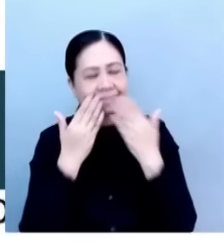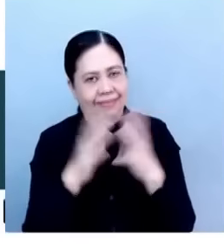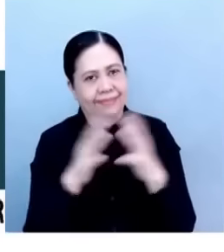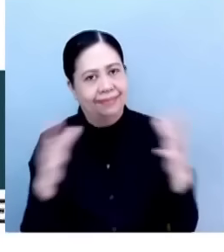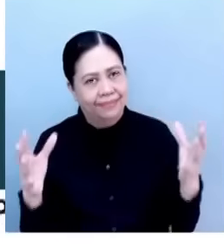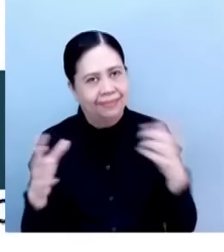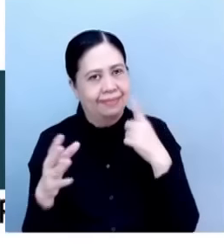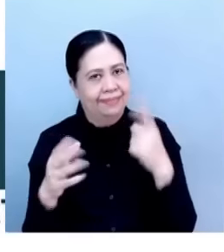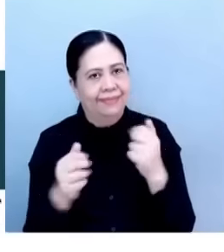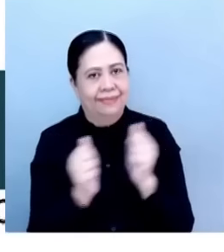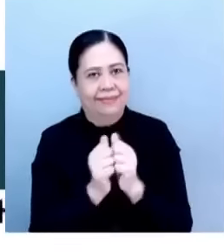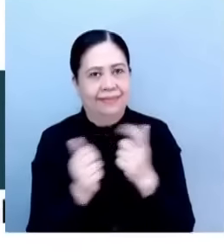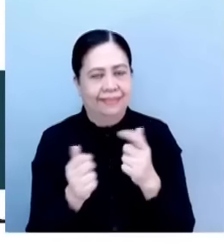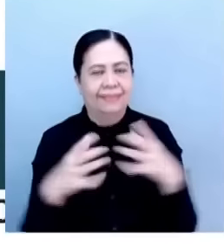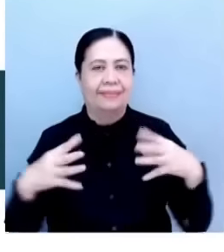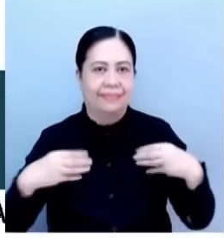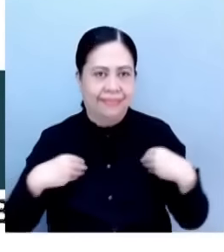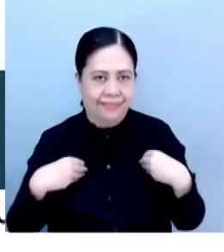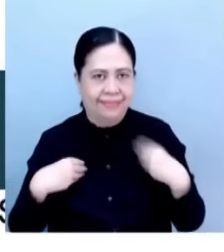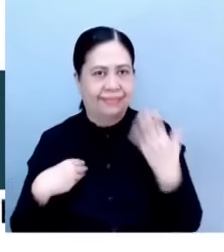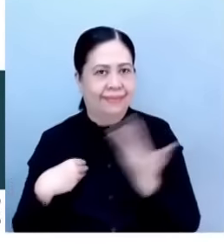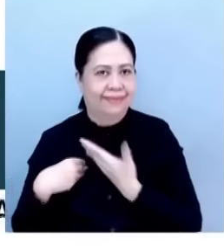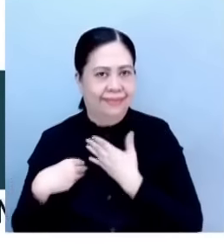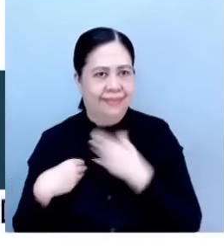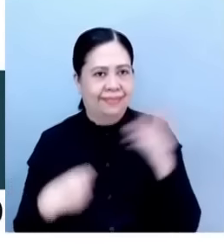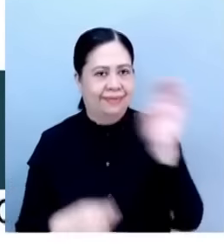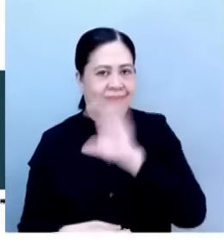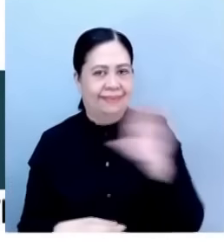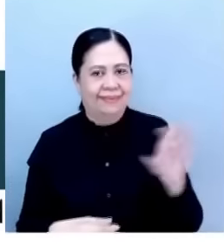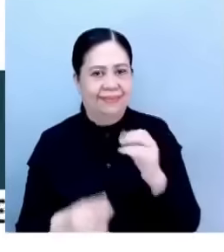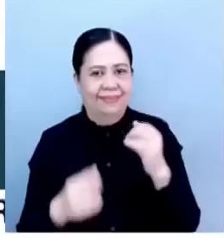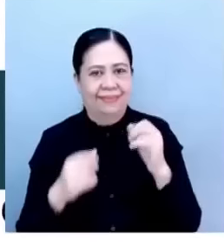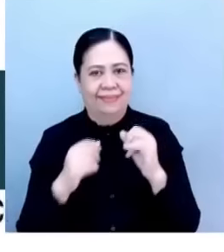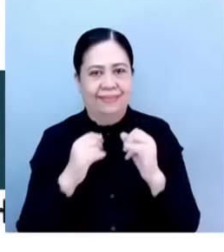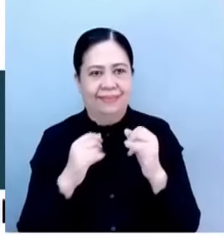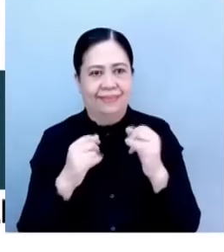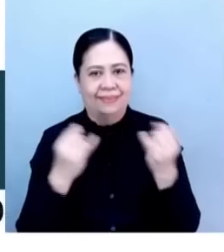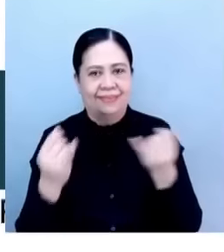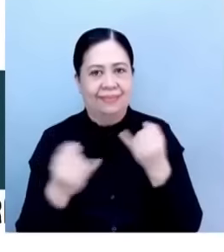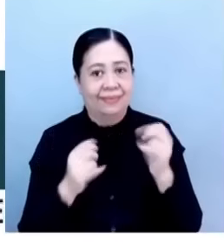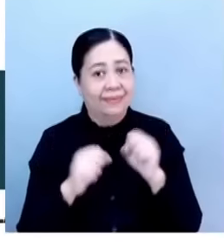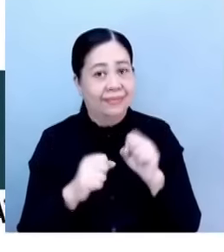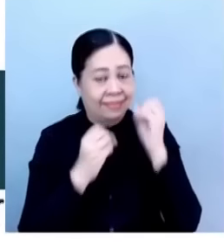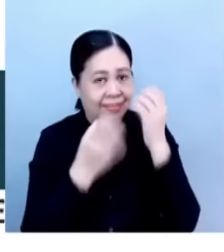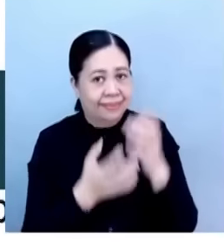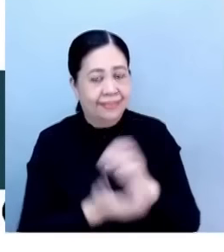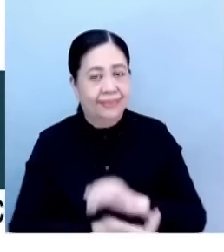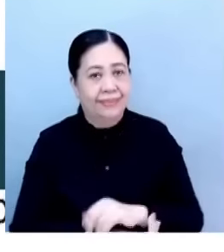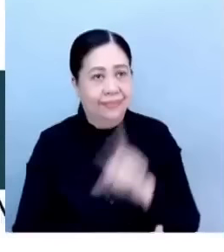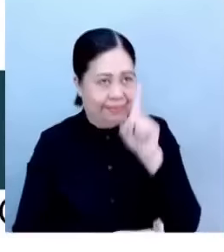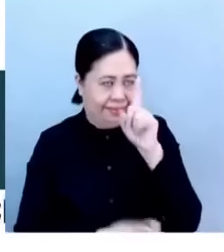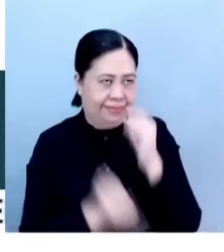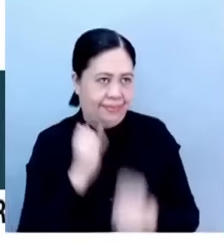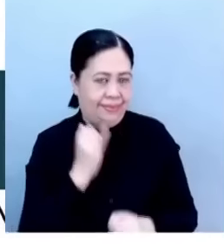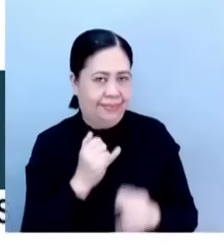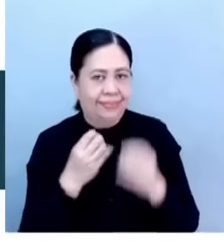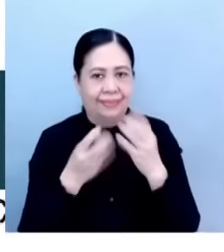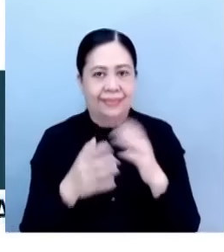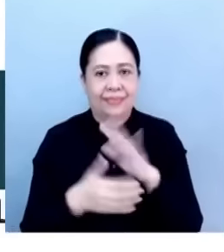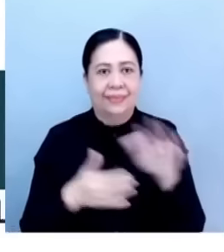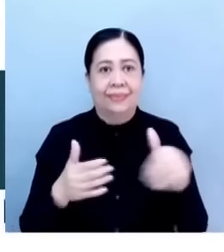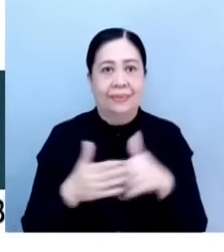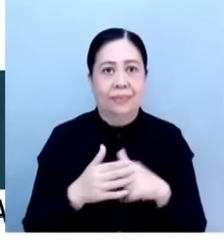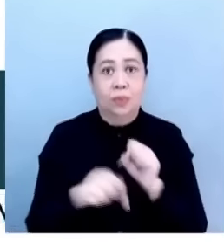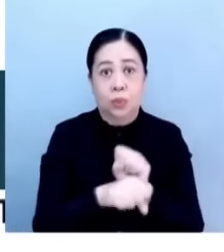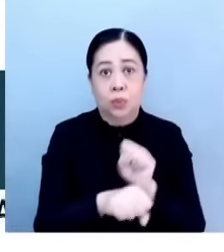for joining us and accepting our Zoom invitation. Yes, can I just add one? Well, lahat ng